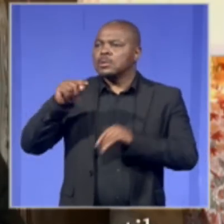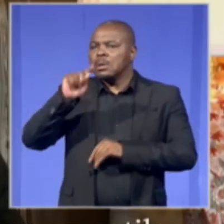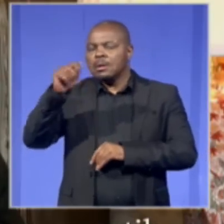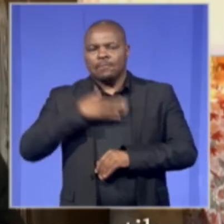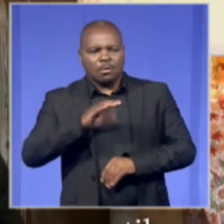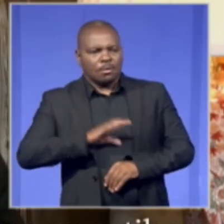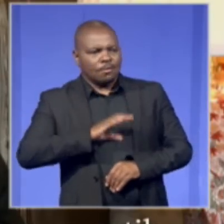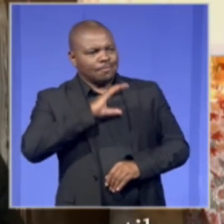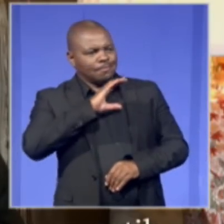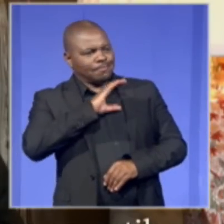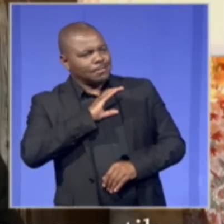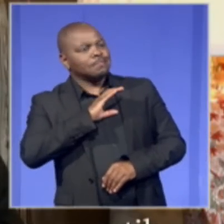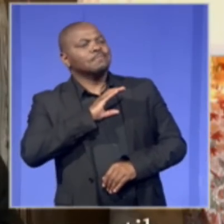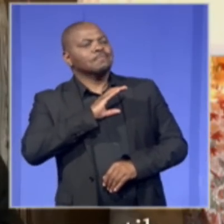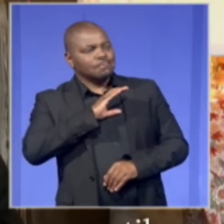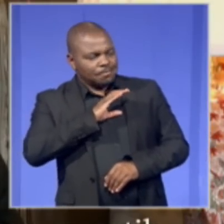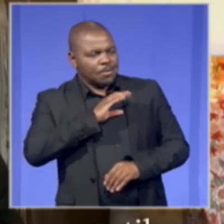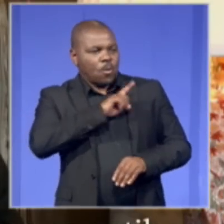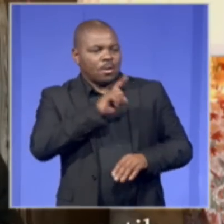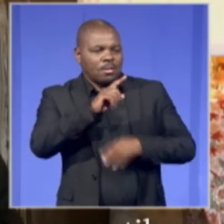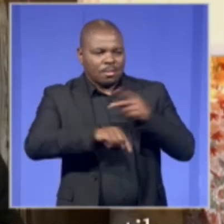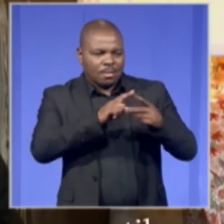enhance investment is on the rise.